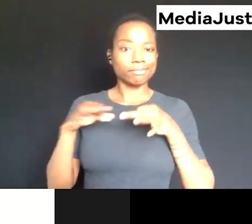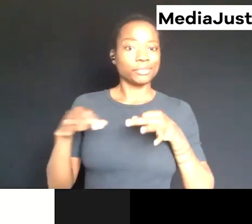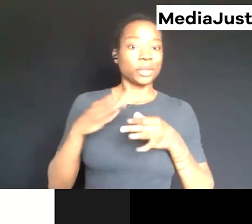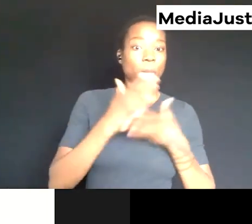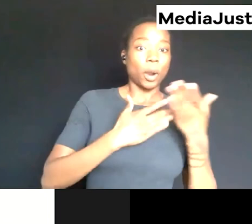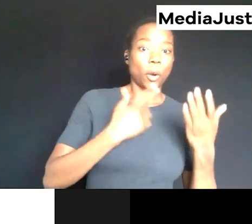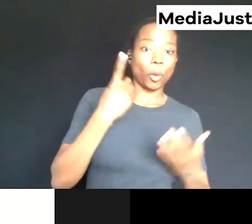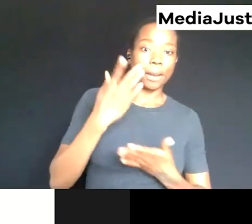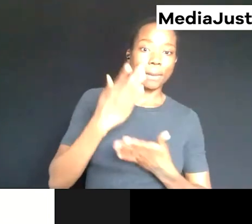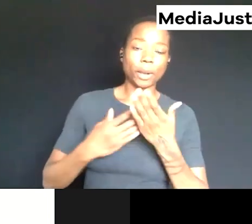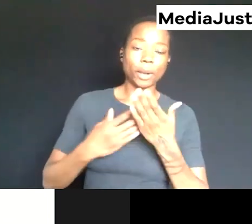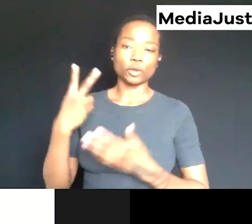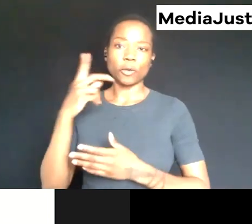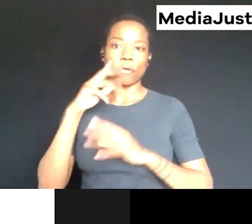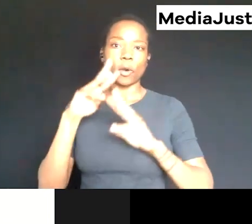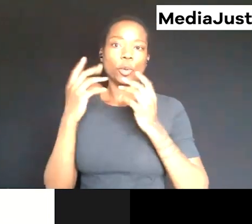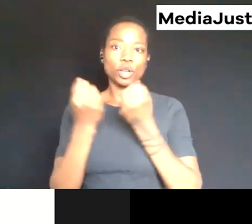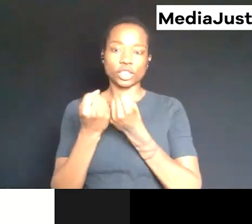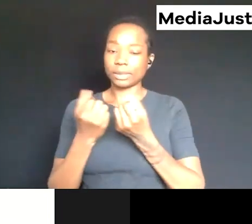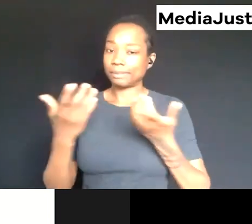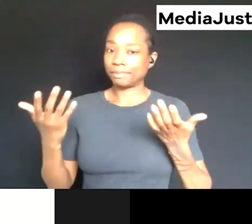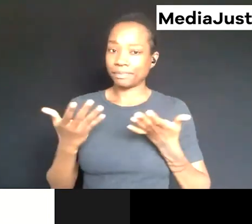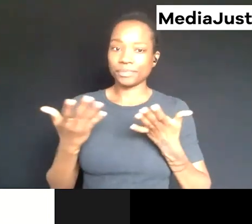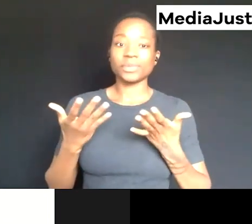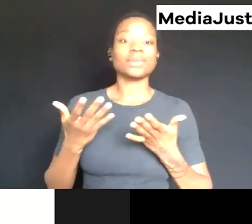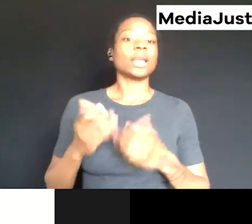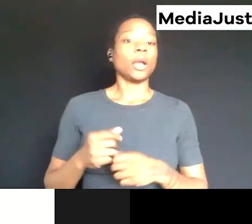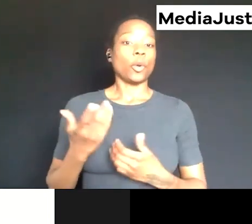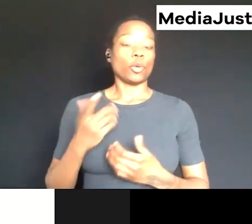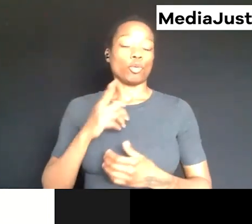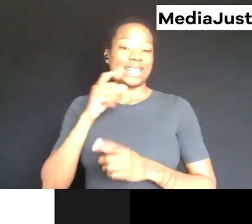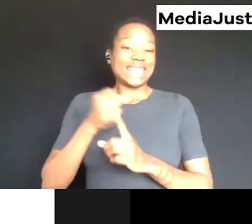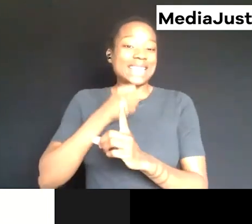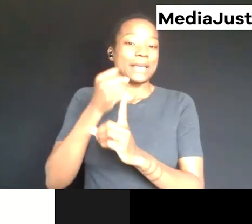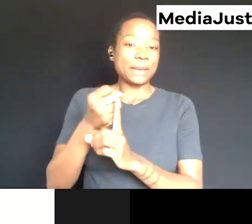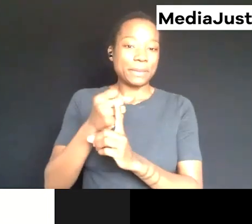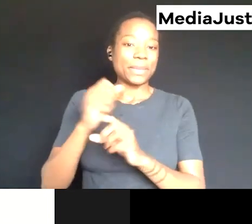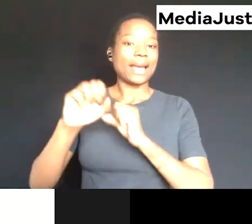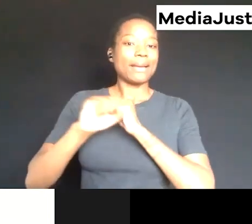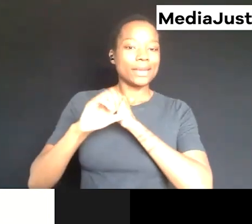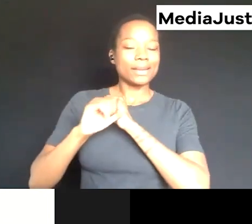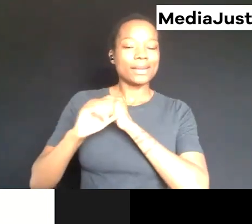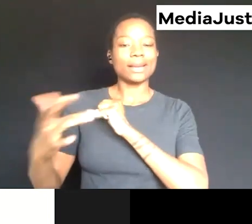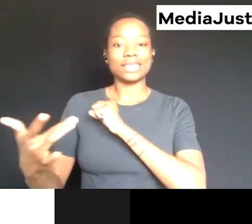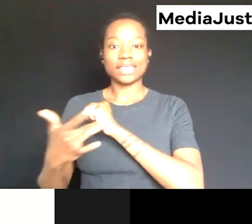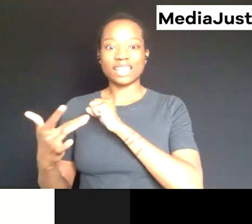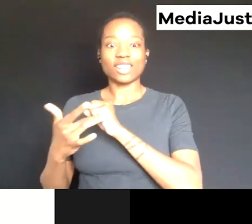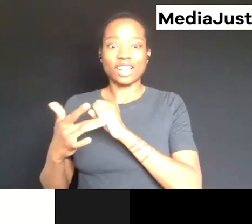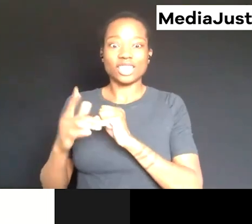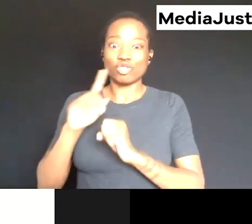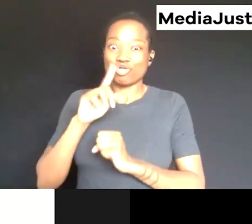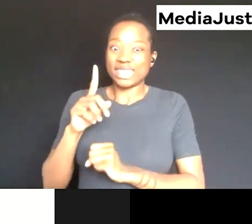the forces that have shaped media and technology are 100 years in the making.